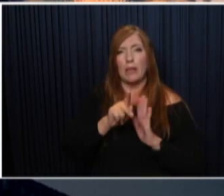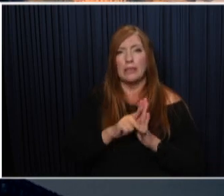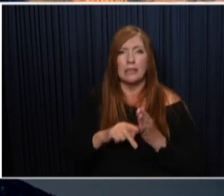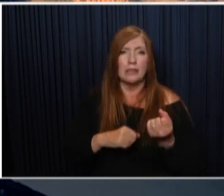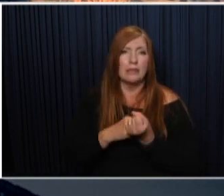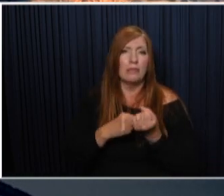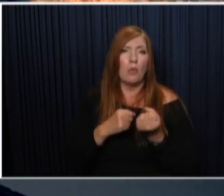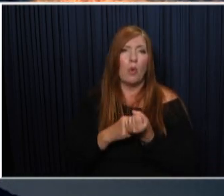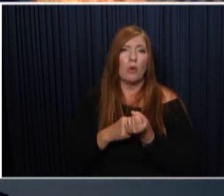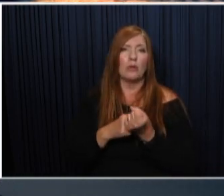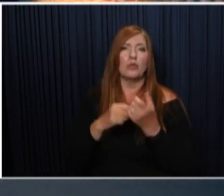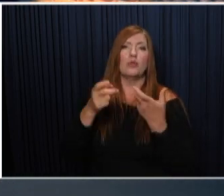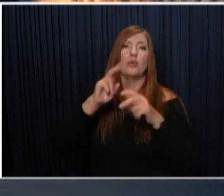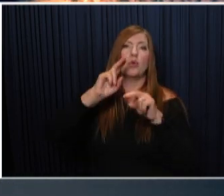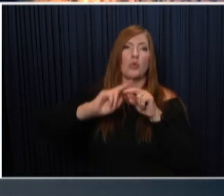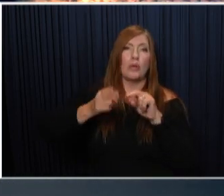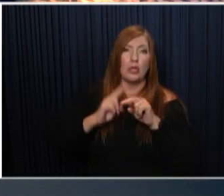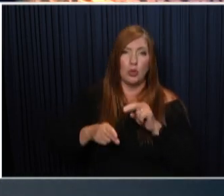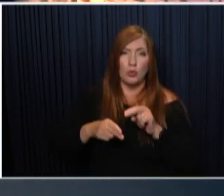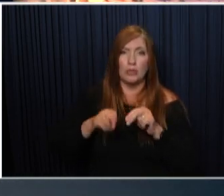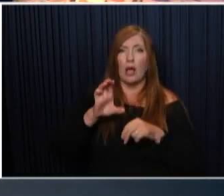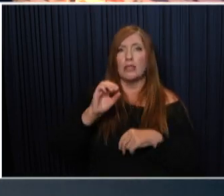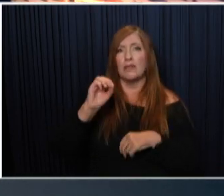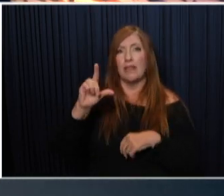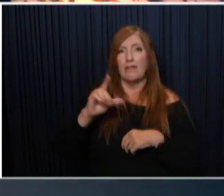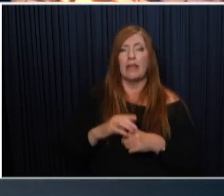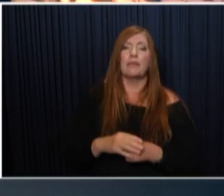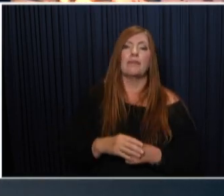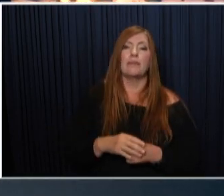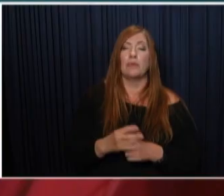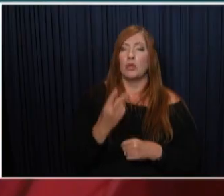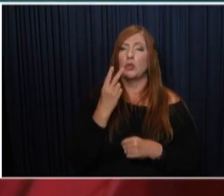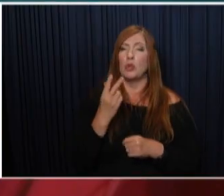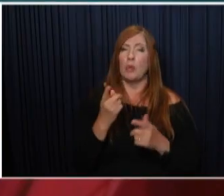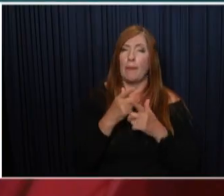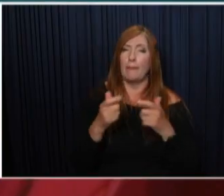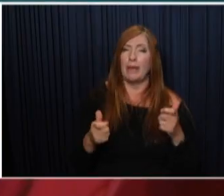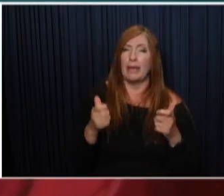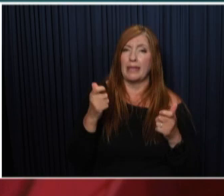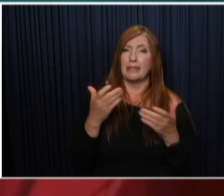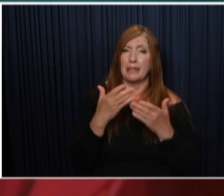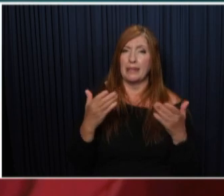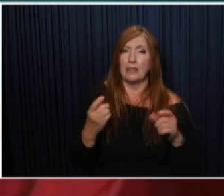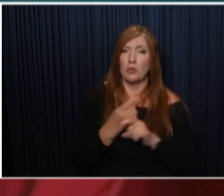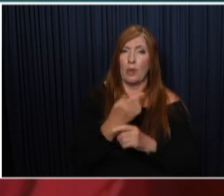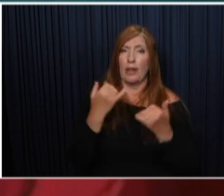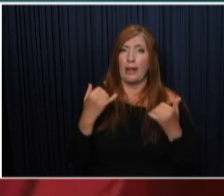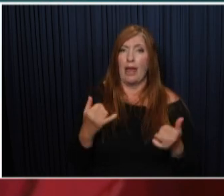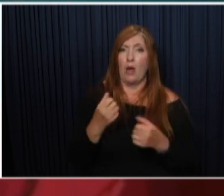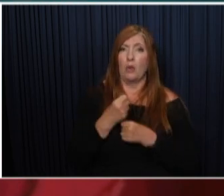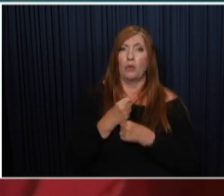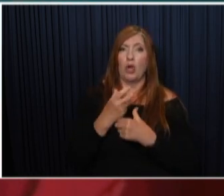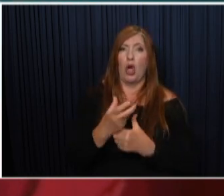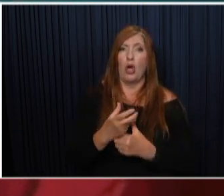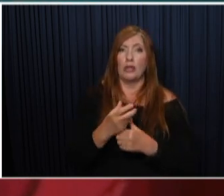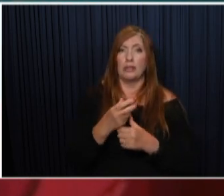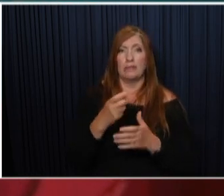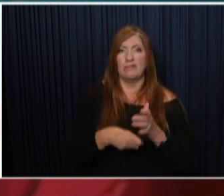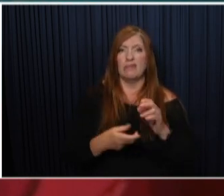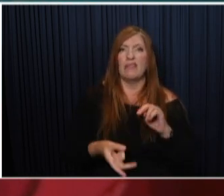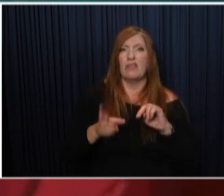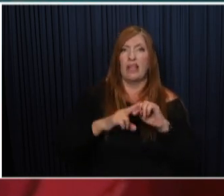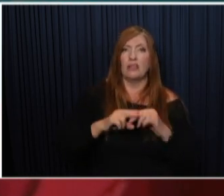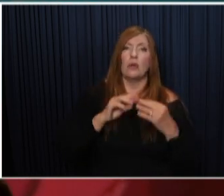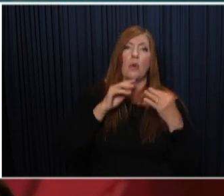to bring down the cost of living? The two biggest things right now causing inflation are the